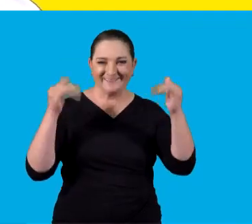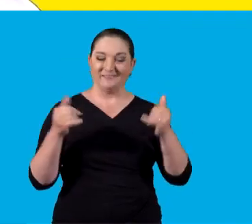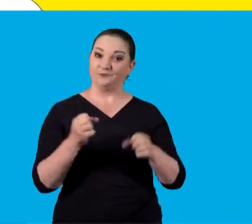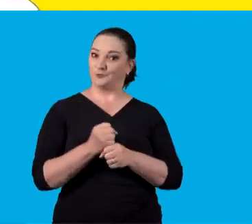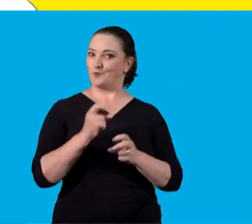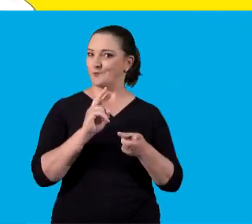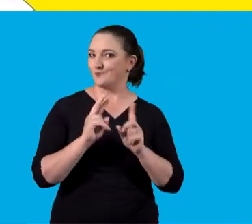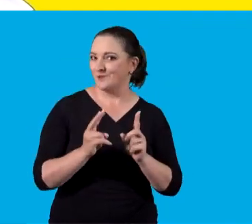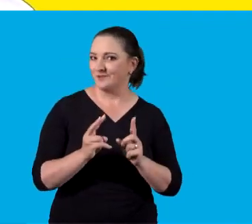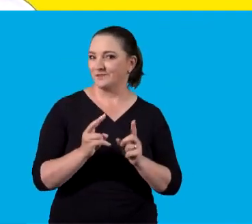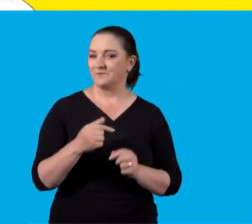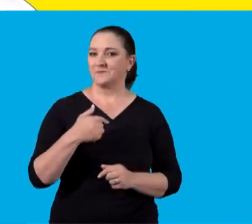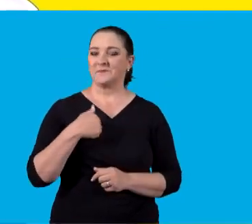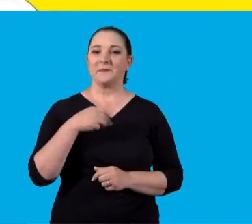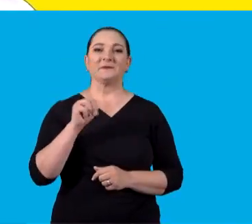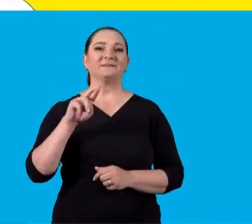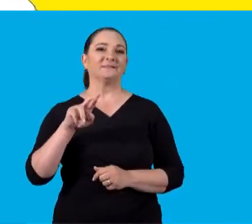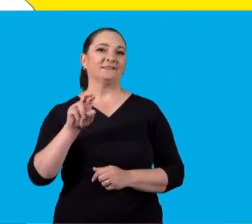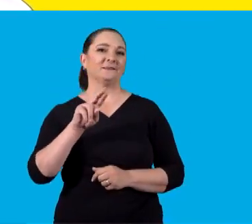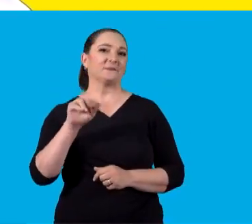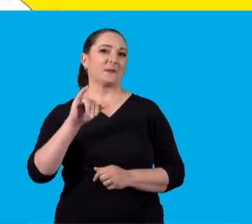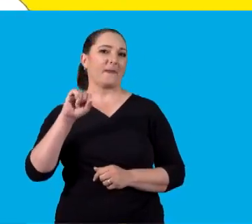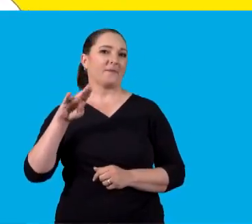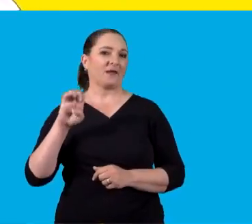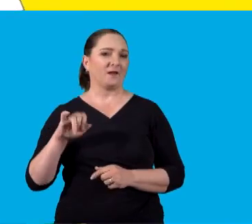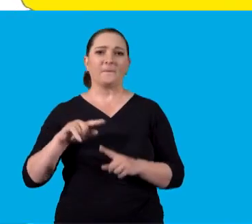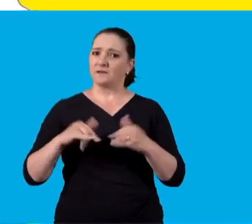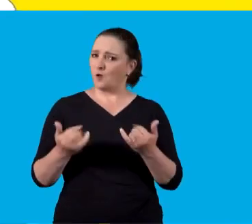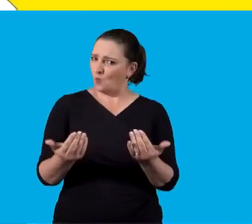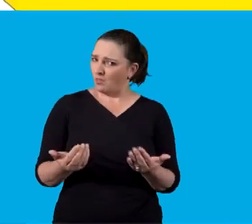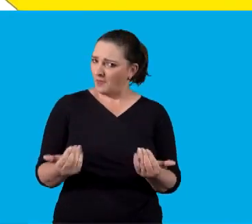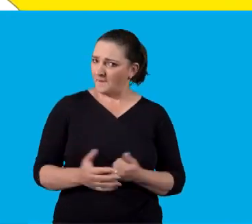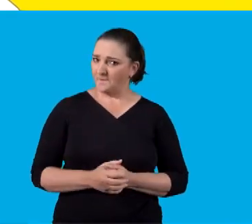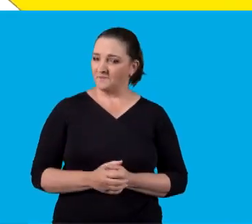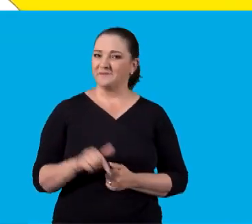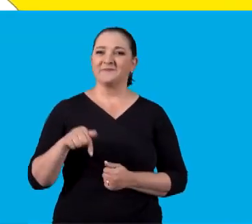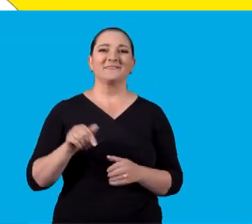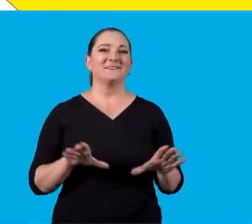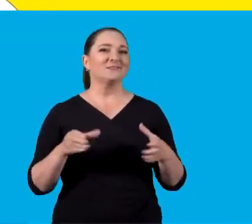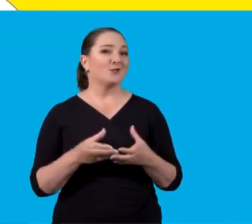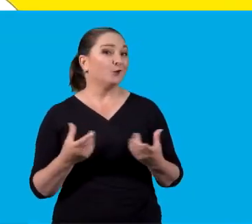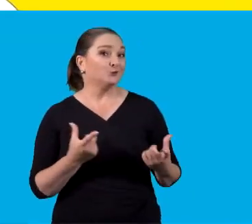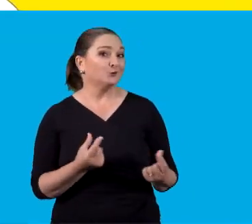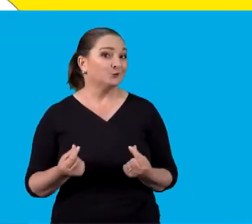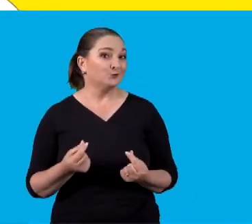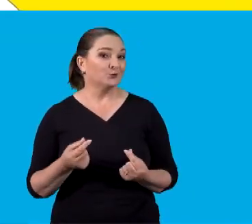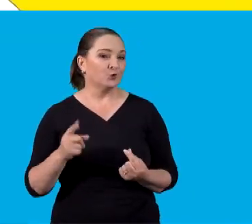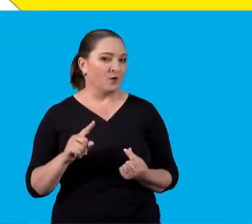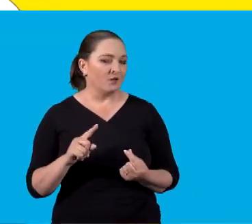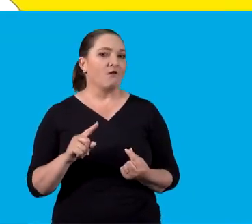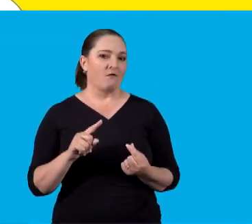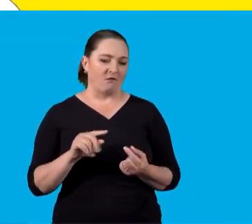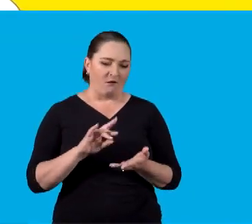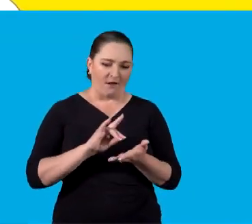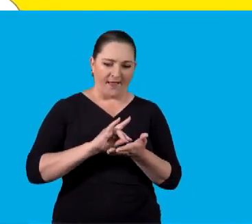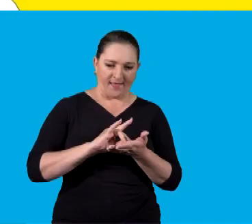Greetings, critical learners. My name is Mr. Simbi and welcome to today's accounting class. In today's class, I'm going to be dealing with the